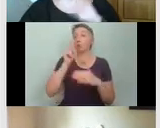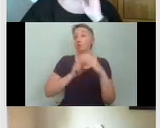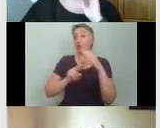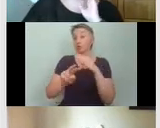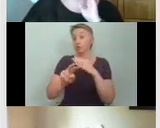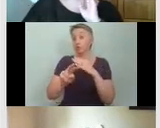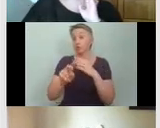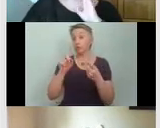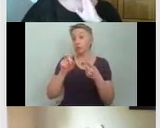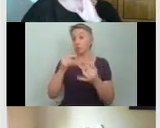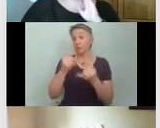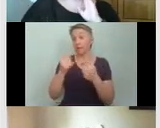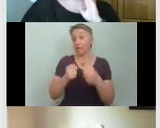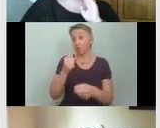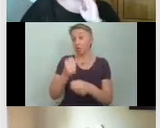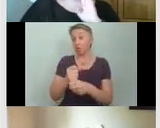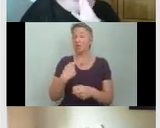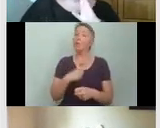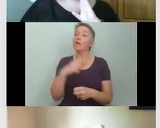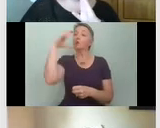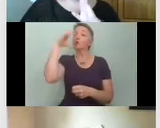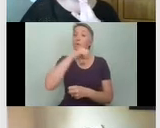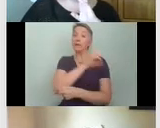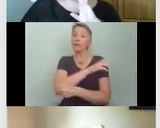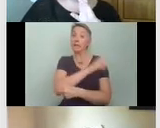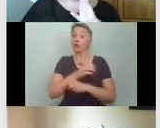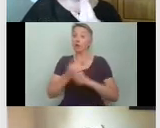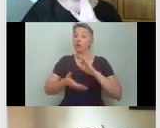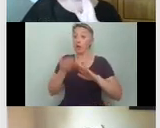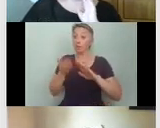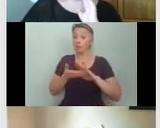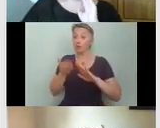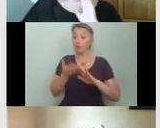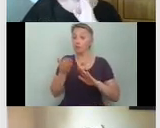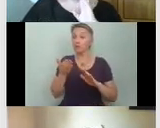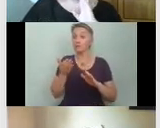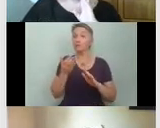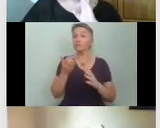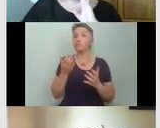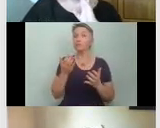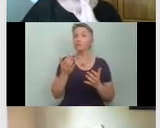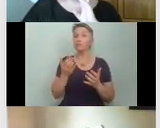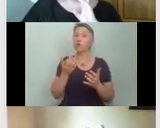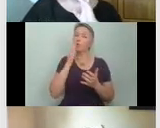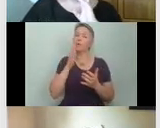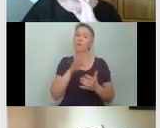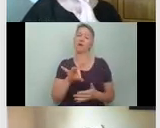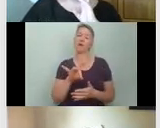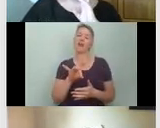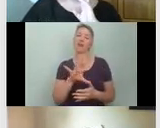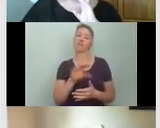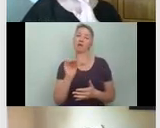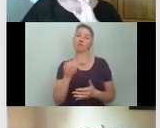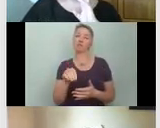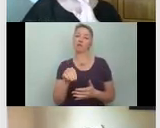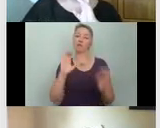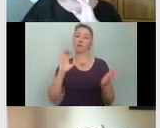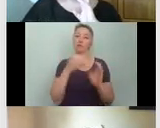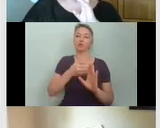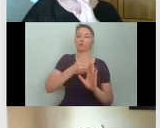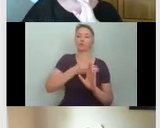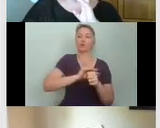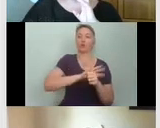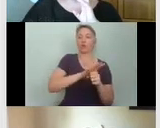end. We had assumed that clinical operations would be up through about 85% of pre-COVID